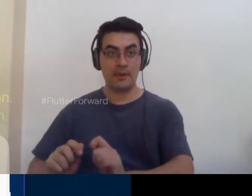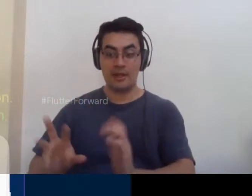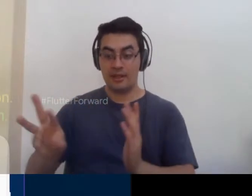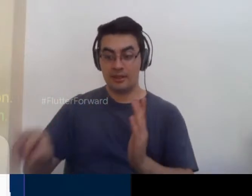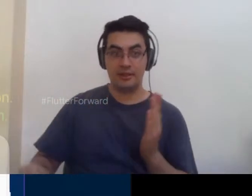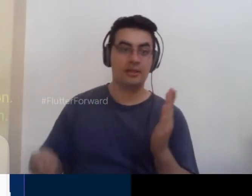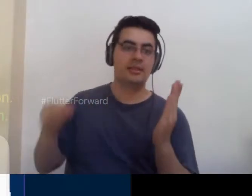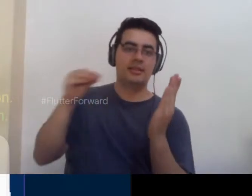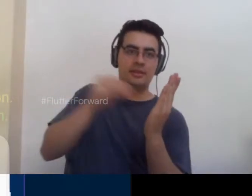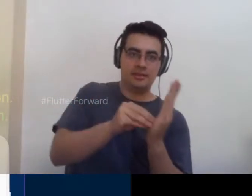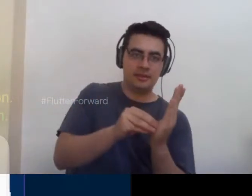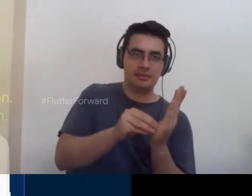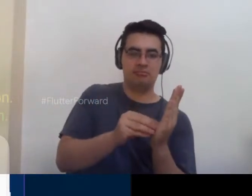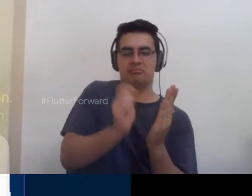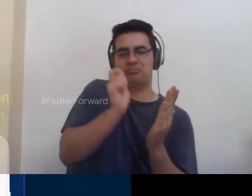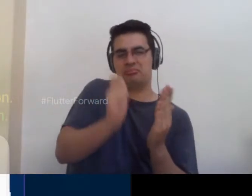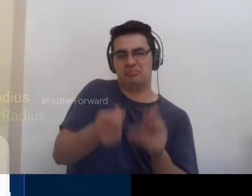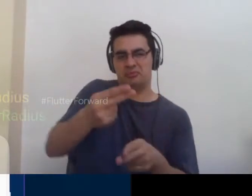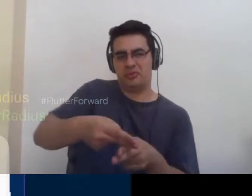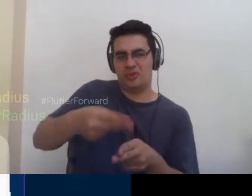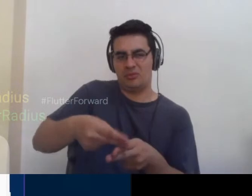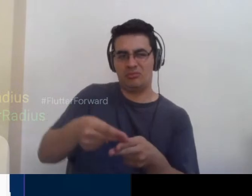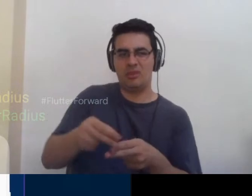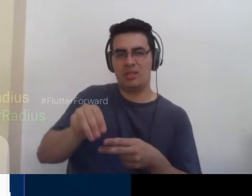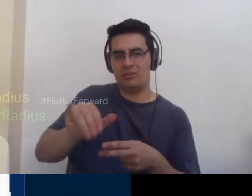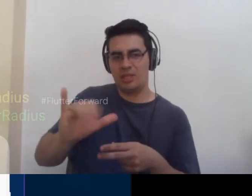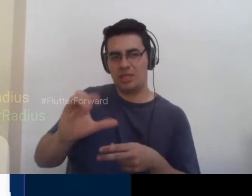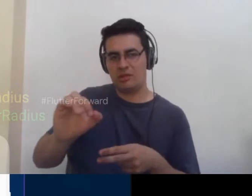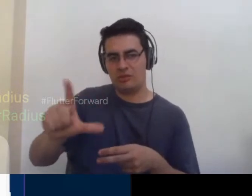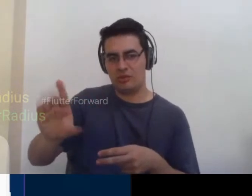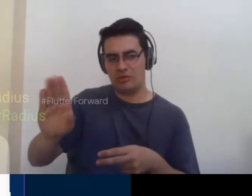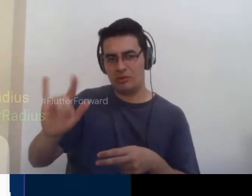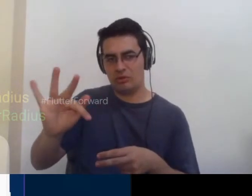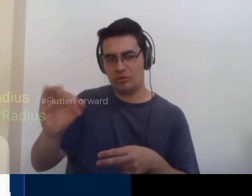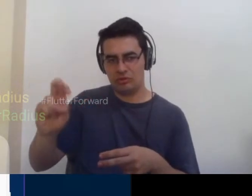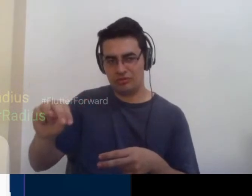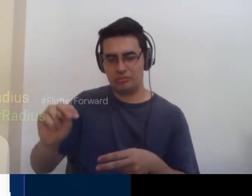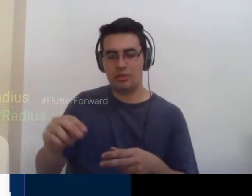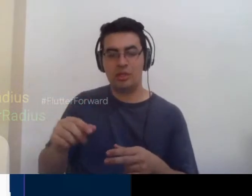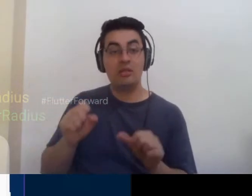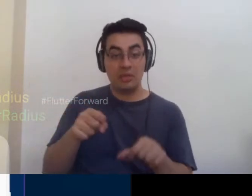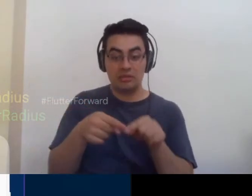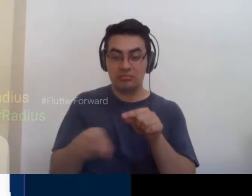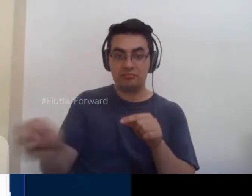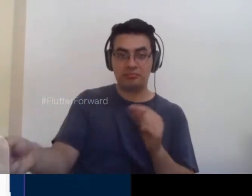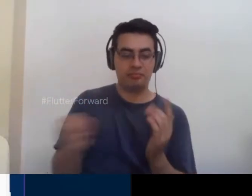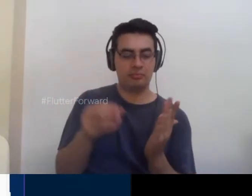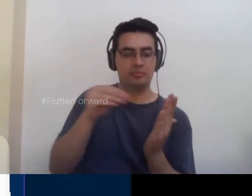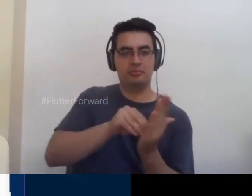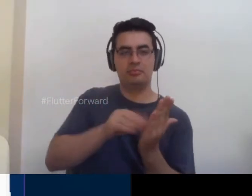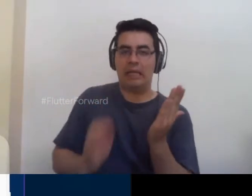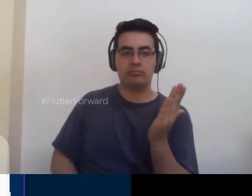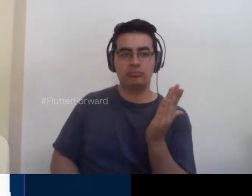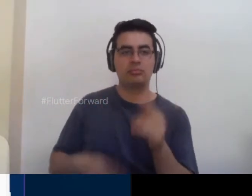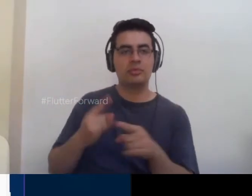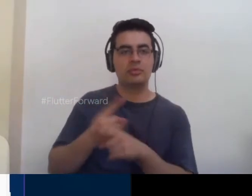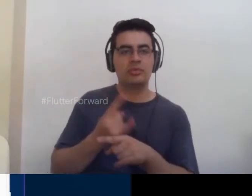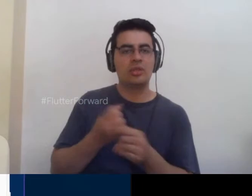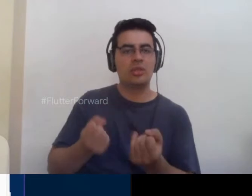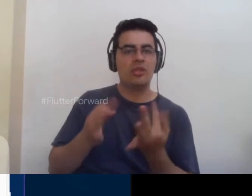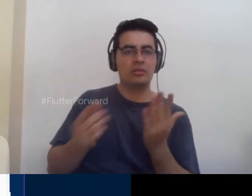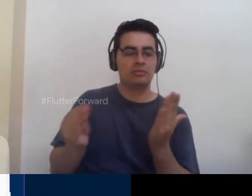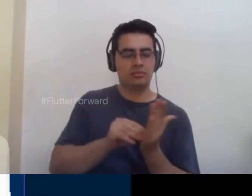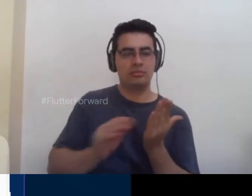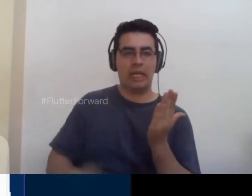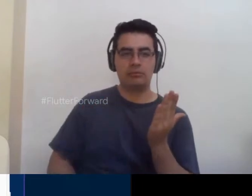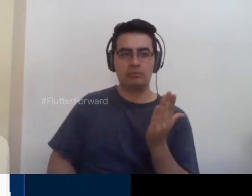with a box decoration. Within box decoration, we can change the border radius for 2 of the corners to make them